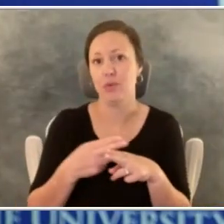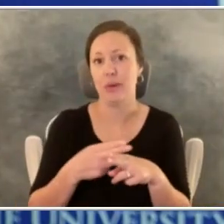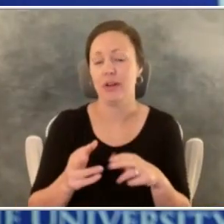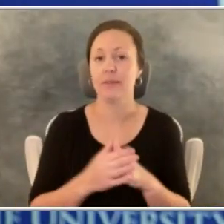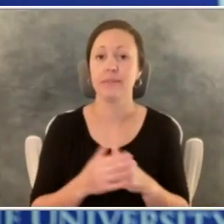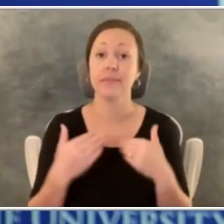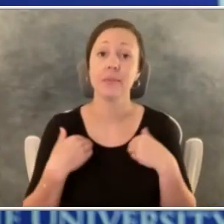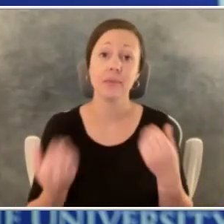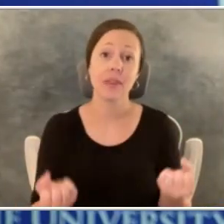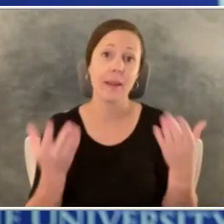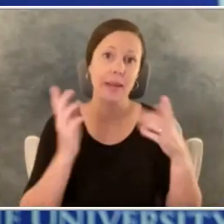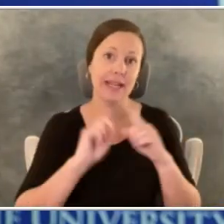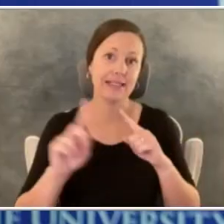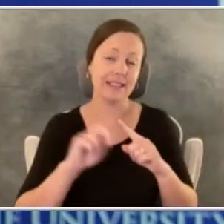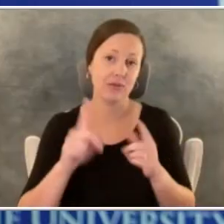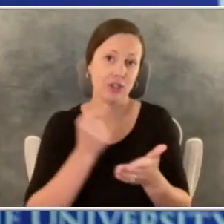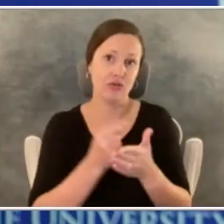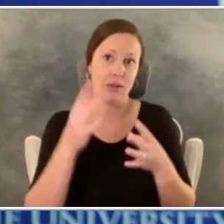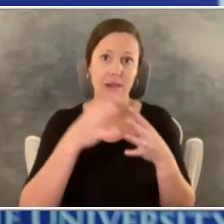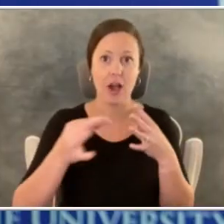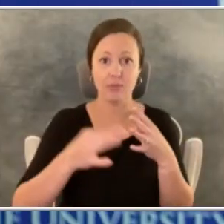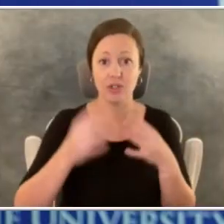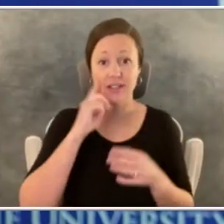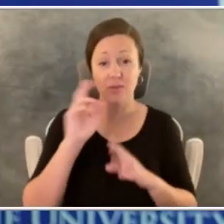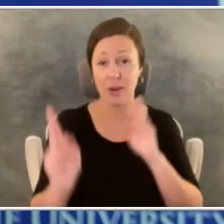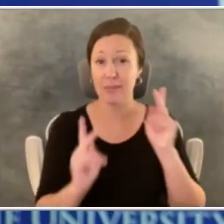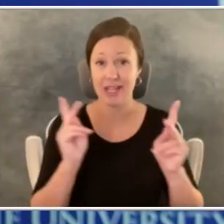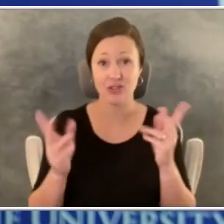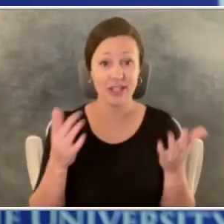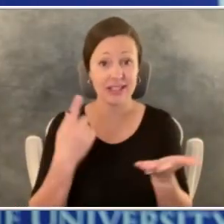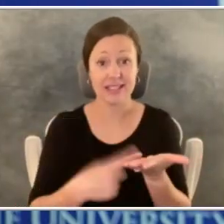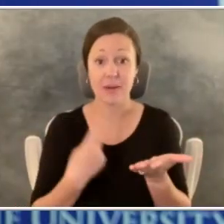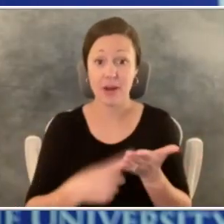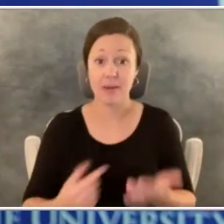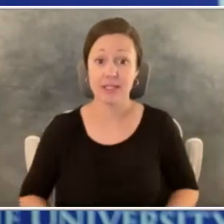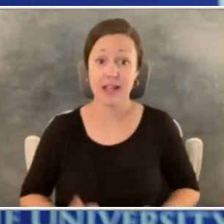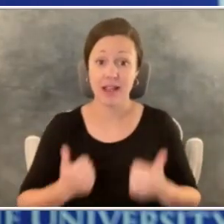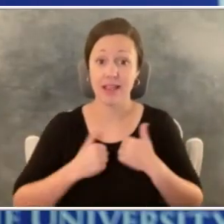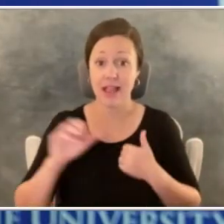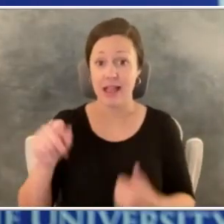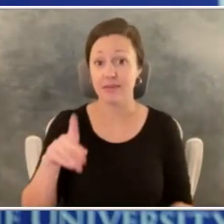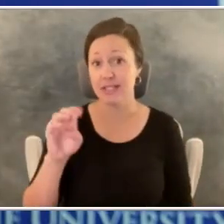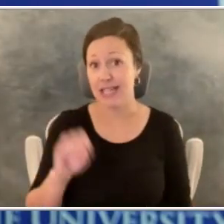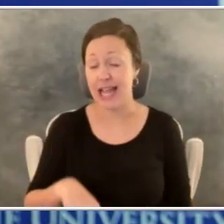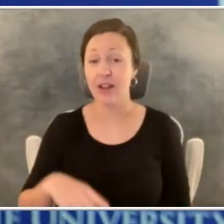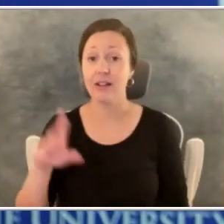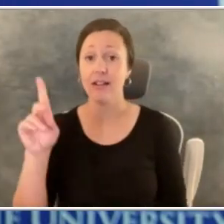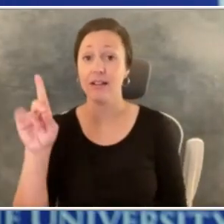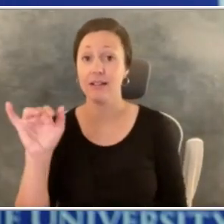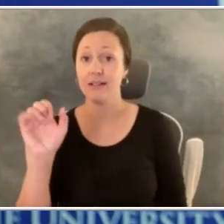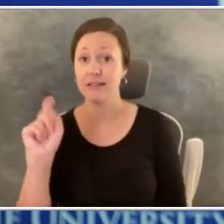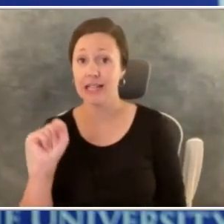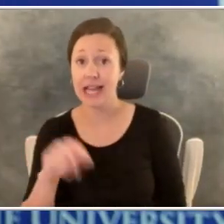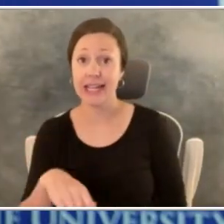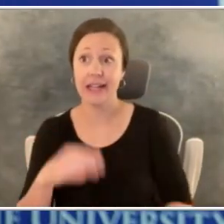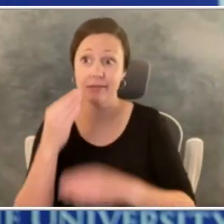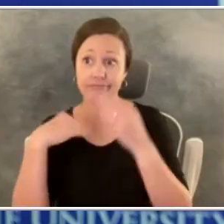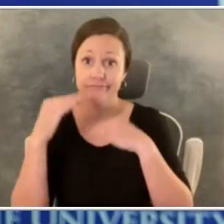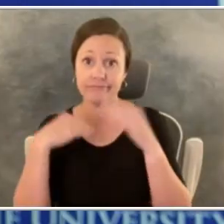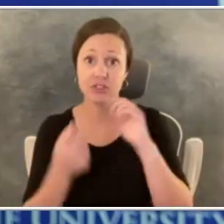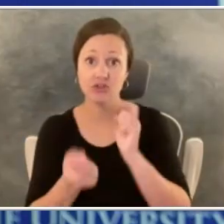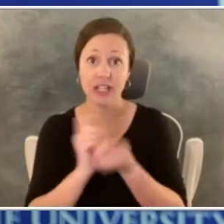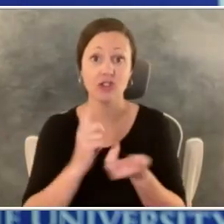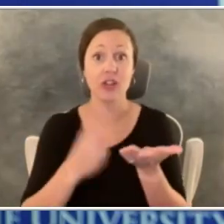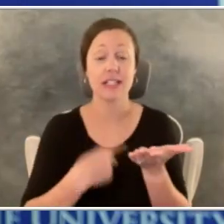treatment options for patients. Sometimes it's just some lifestyle and diet changes. Sometimes we send people to like pelvic floor